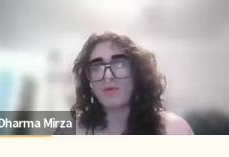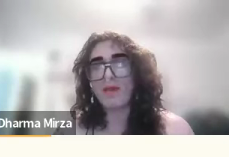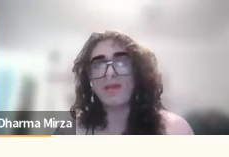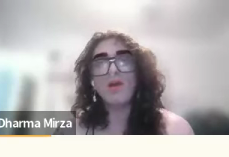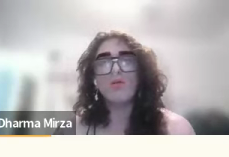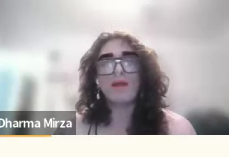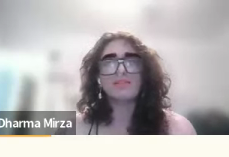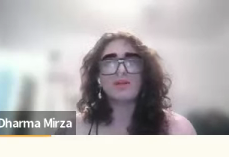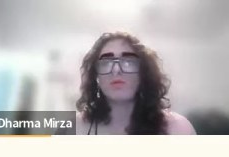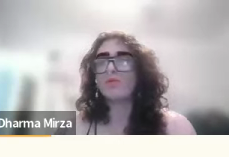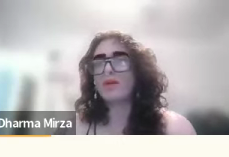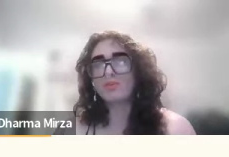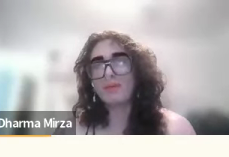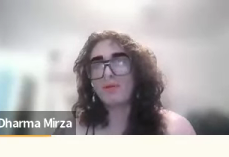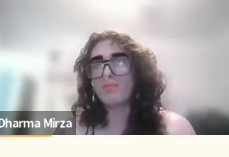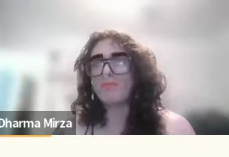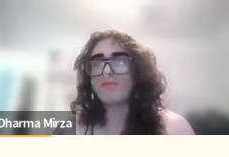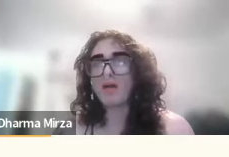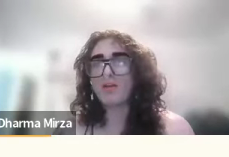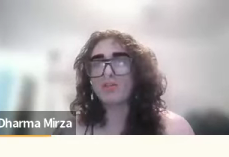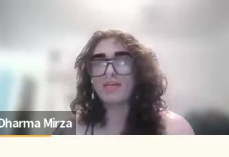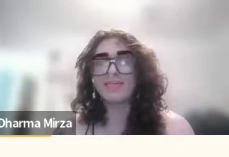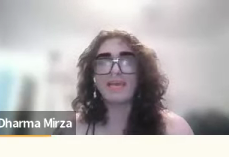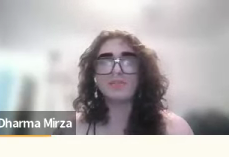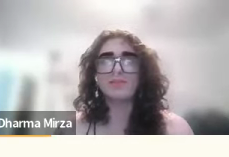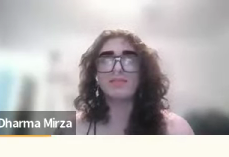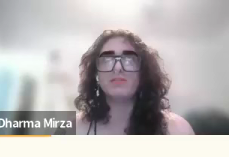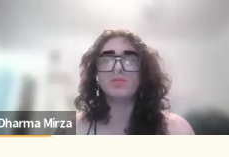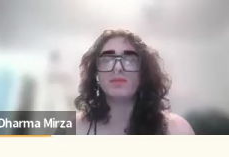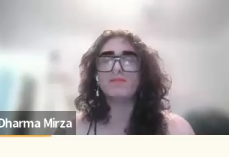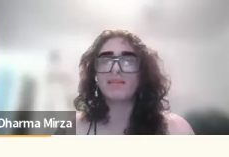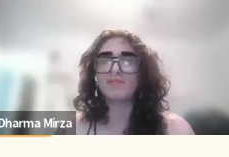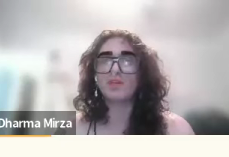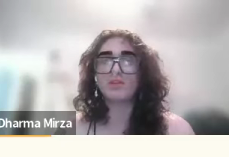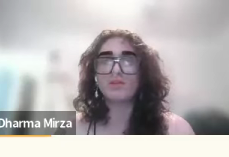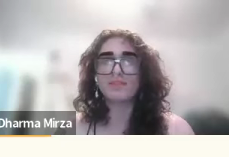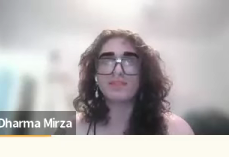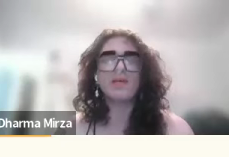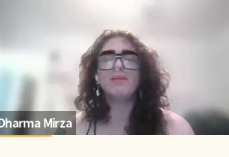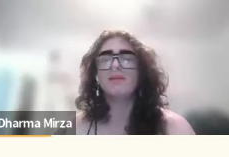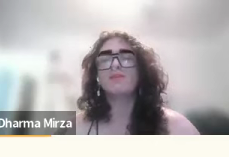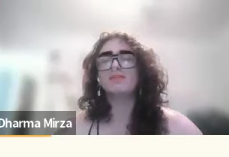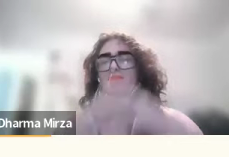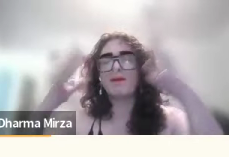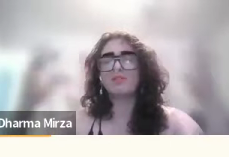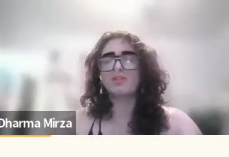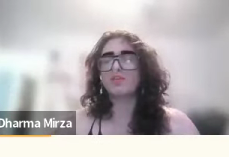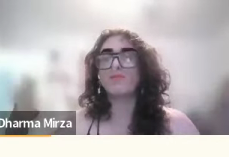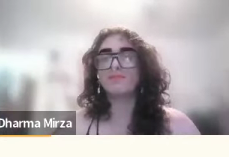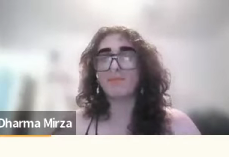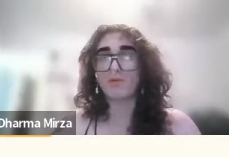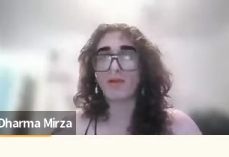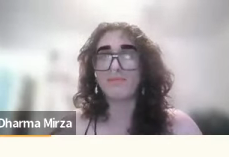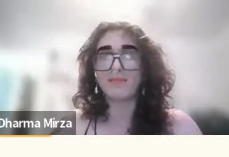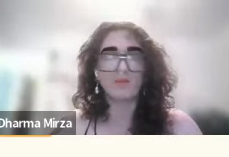that same way, right? So like when queer people and people of color are trying to engage with these normative kinds of drug services, think for instance about just